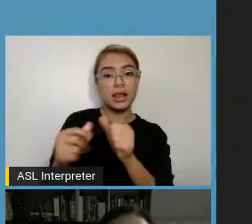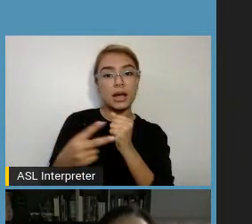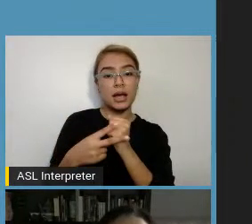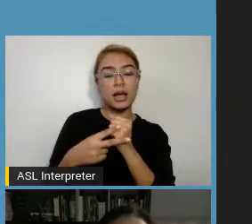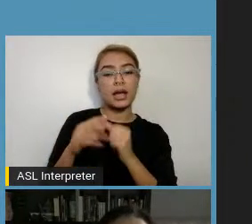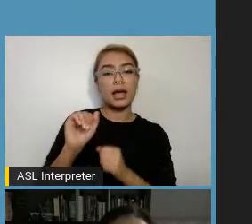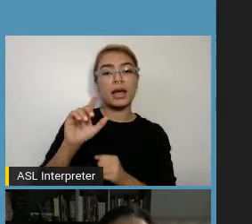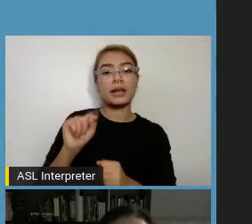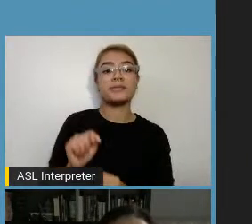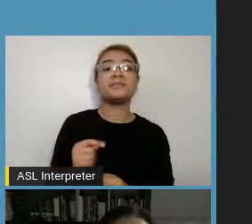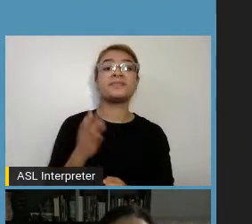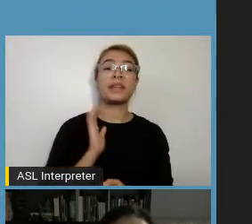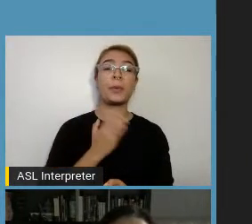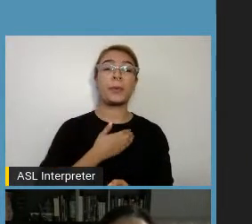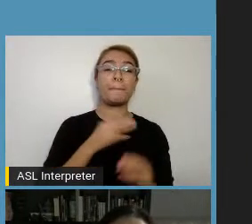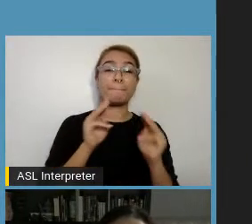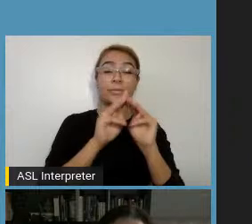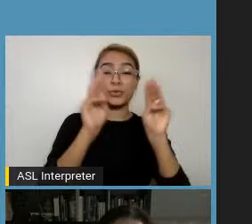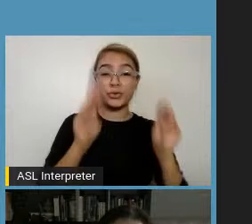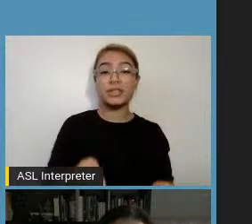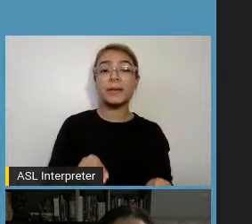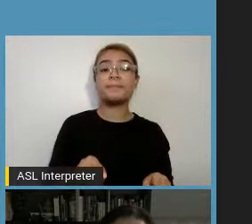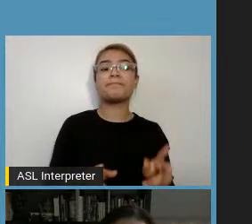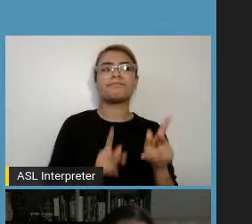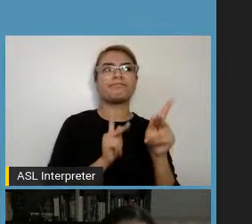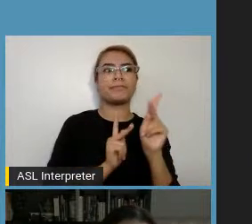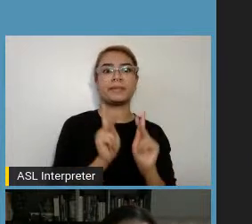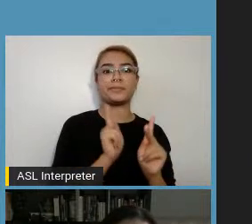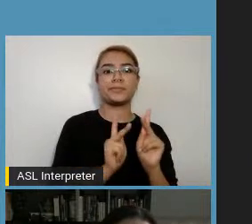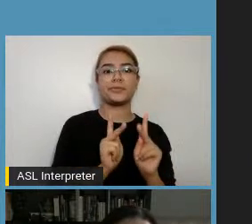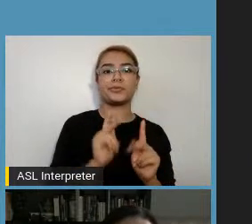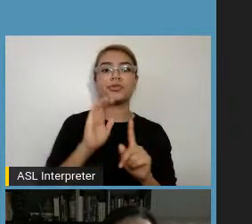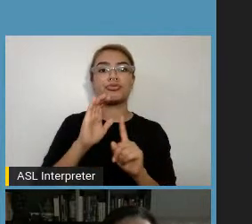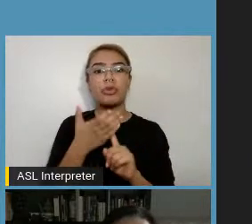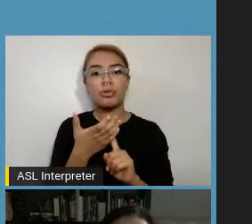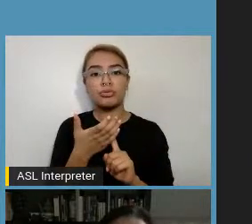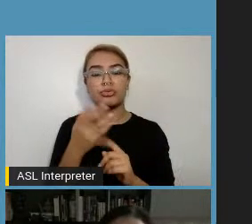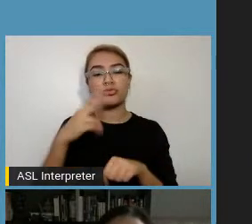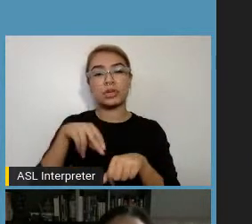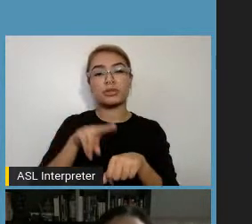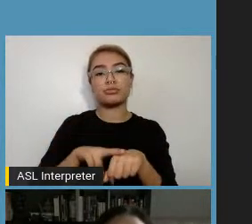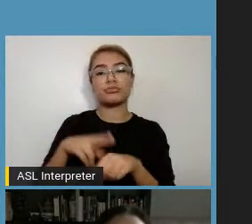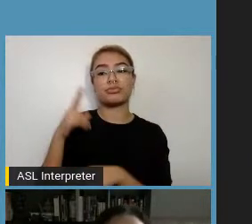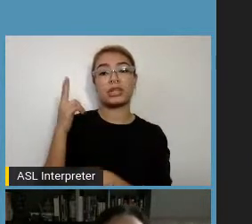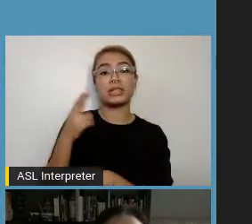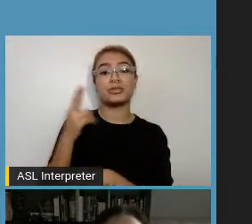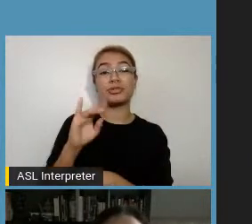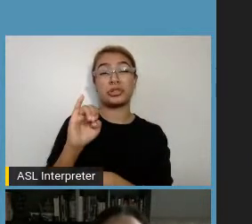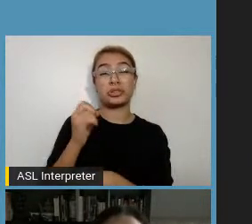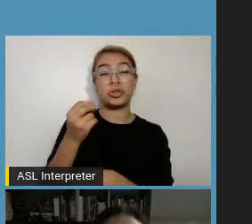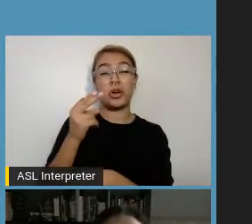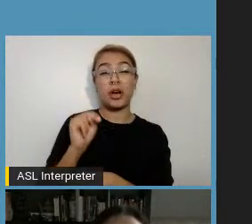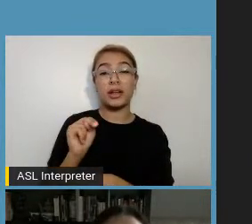Our museum is peoples and culture and natural history. John collected everything